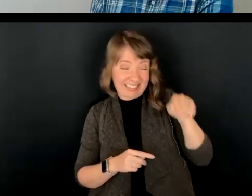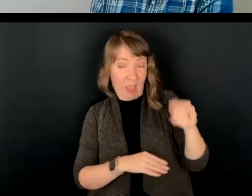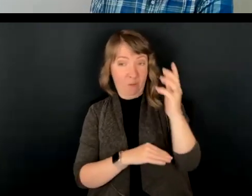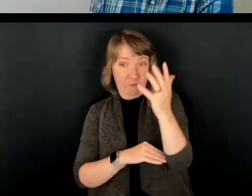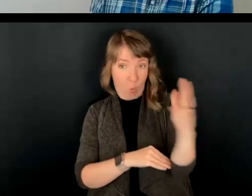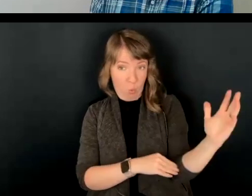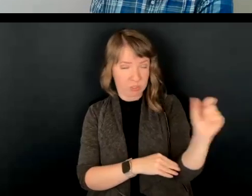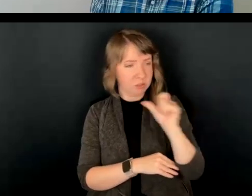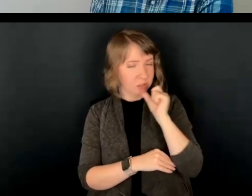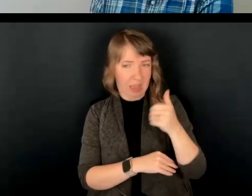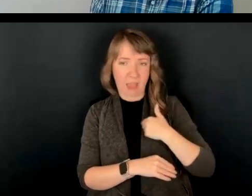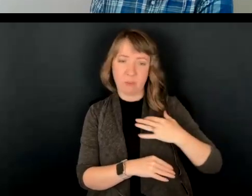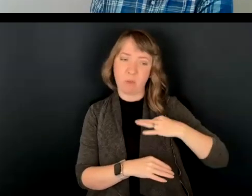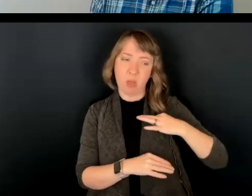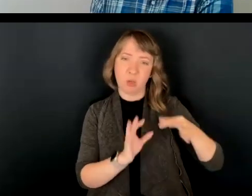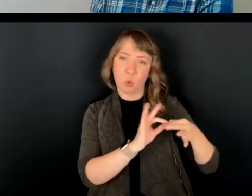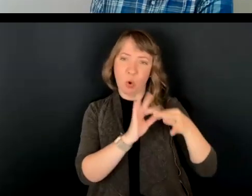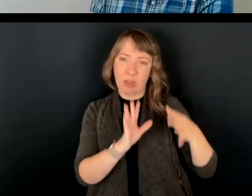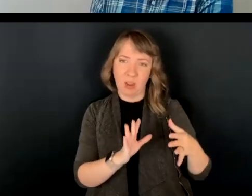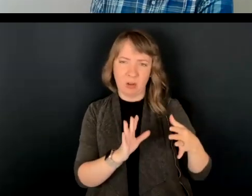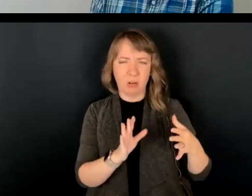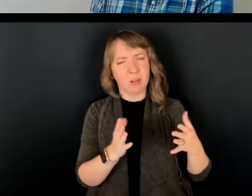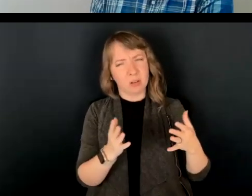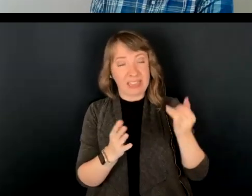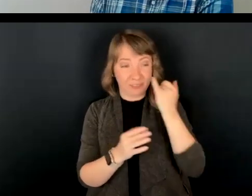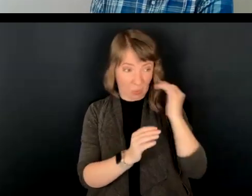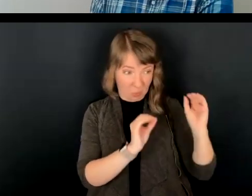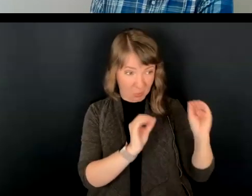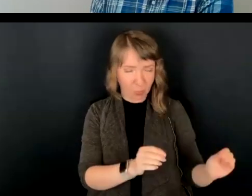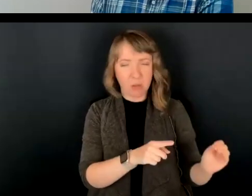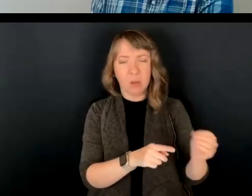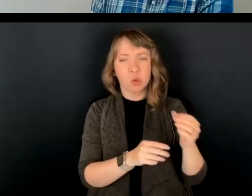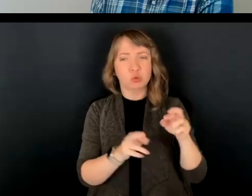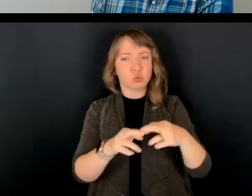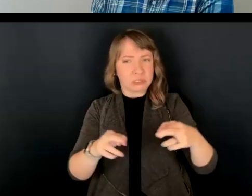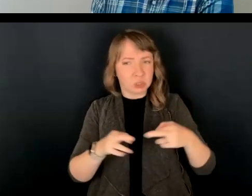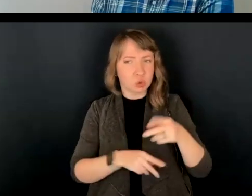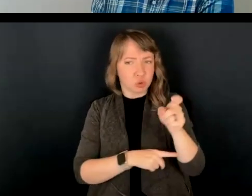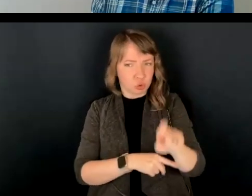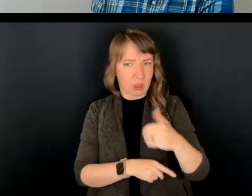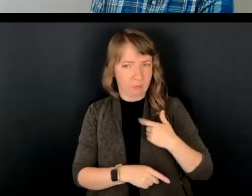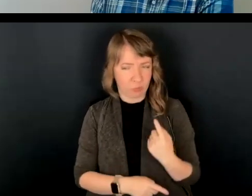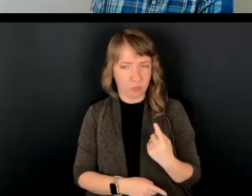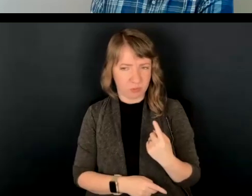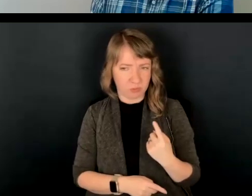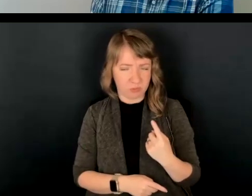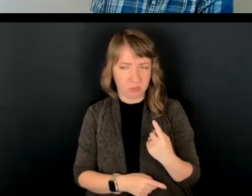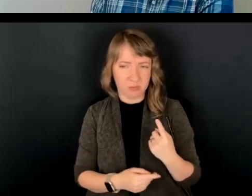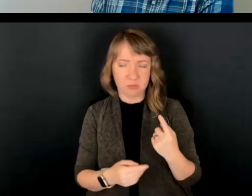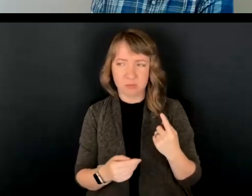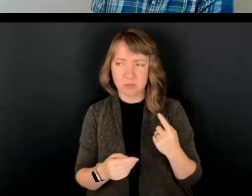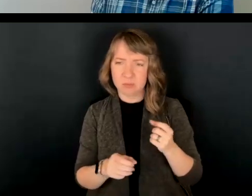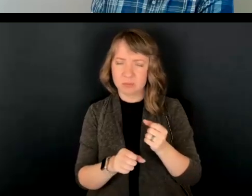region should have a volunteer coordinator. And you probably want to make sure you have the latest information